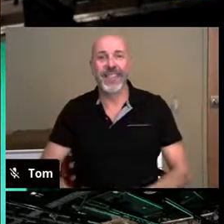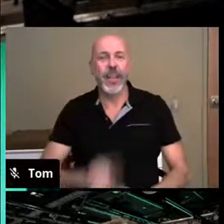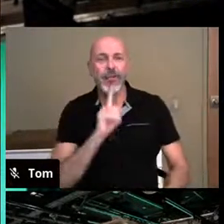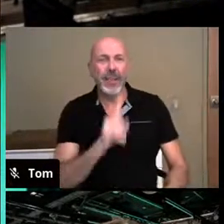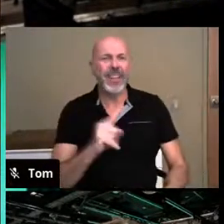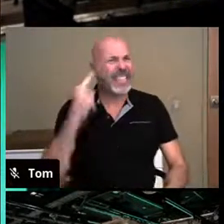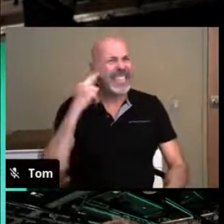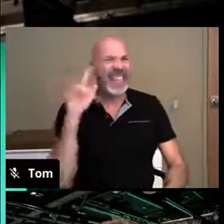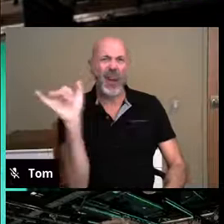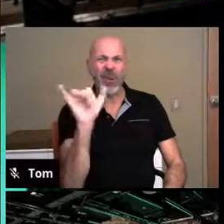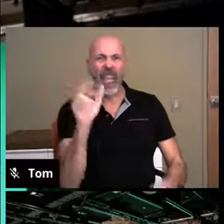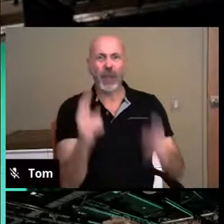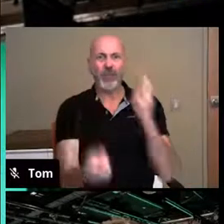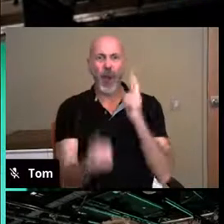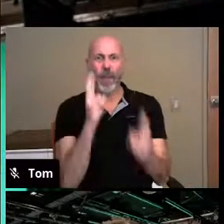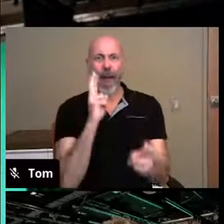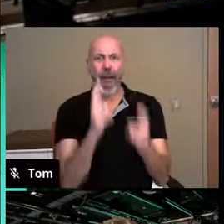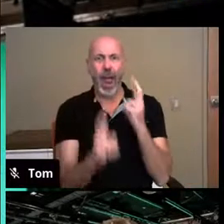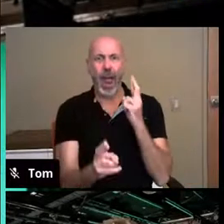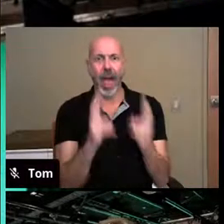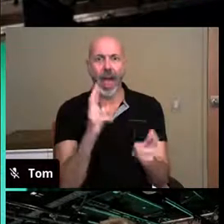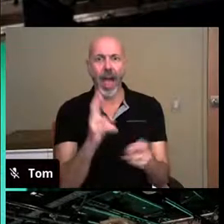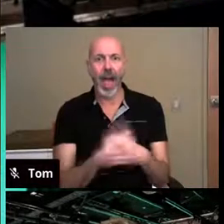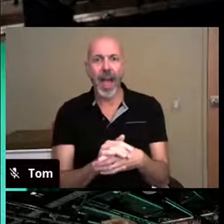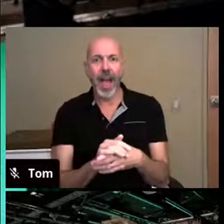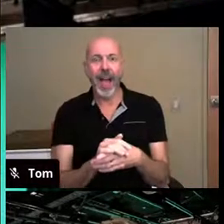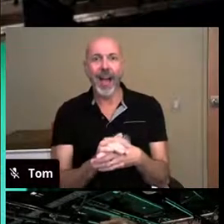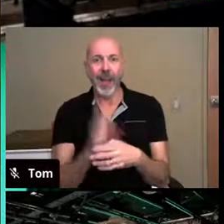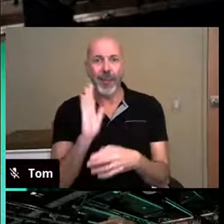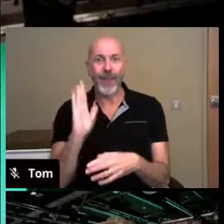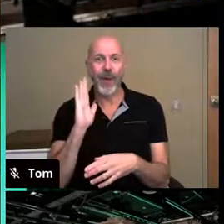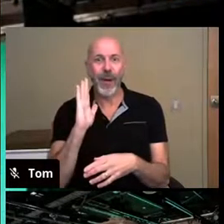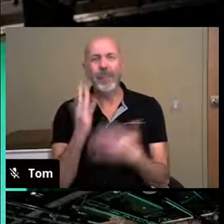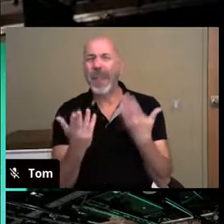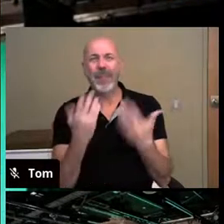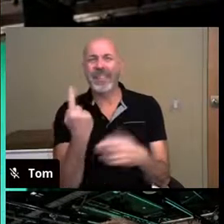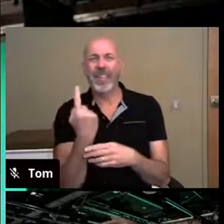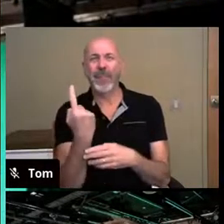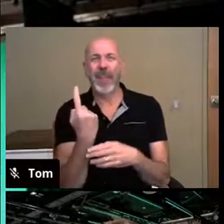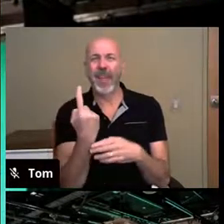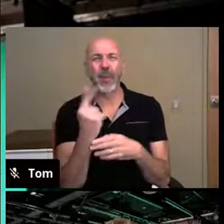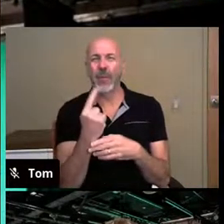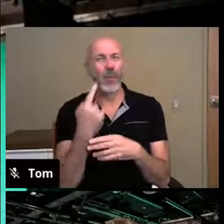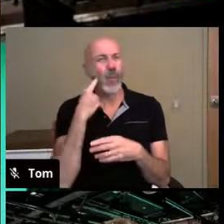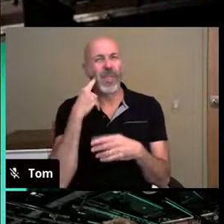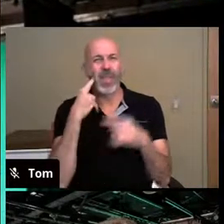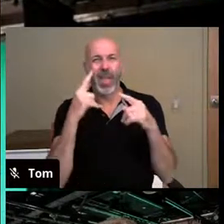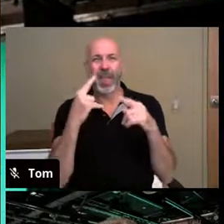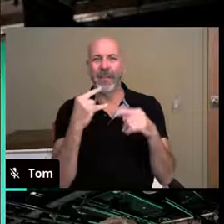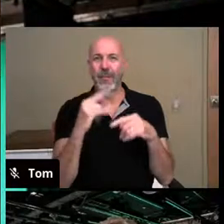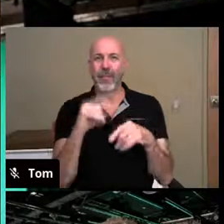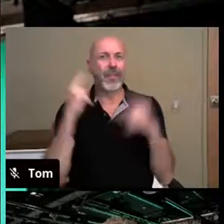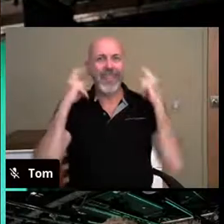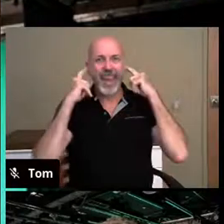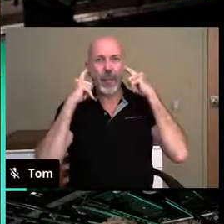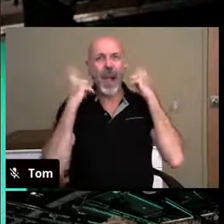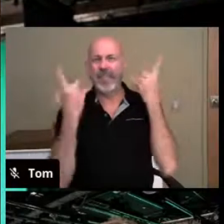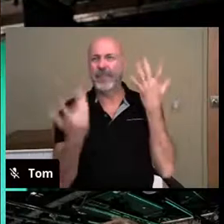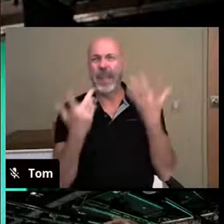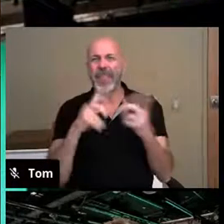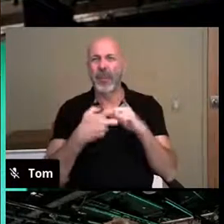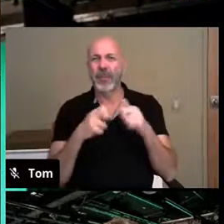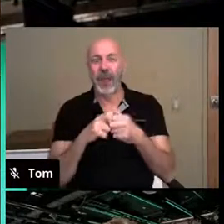actually sounding like a robot at the top of the show. It must have been something with the frequency of your AirPods. But I'm glad that you're